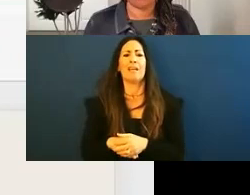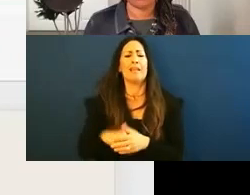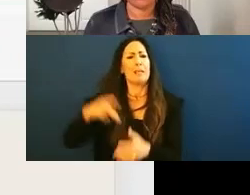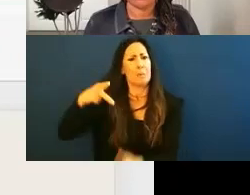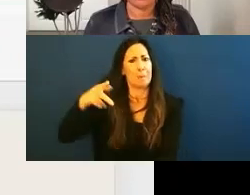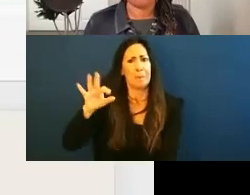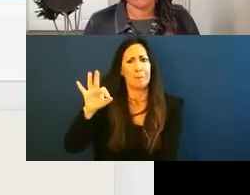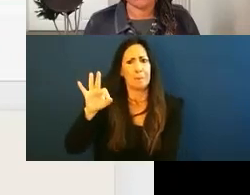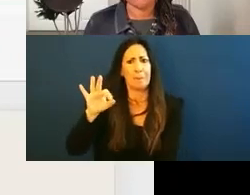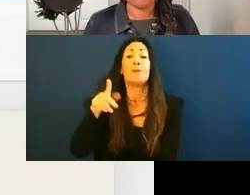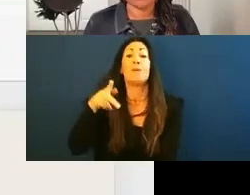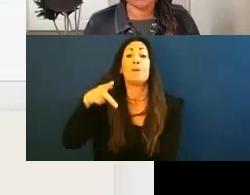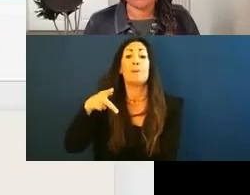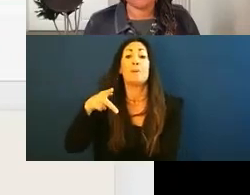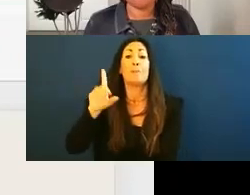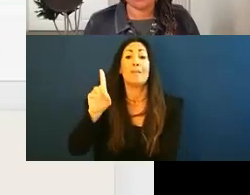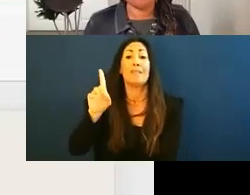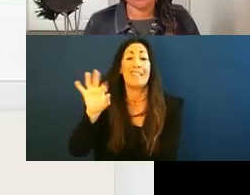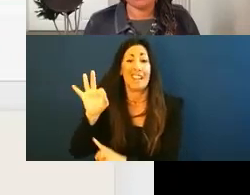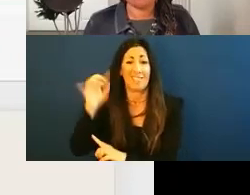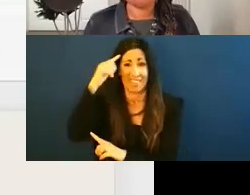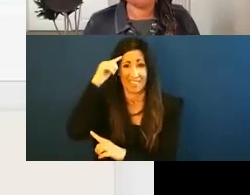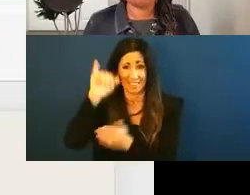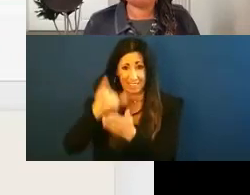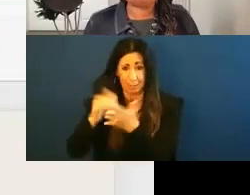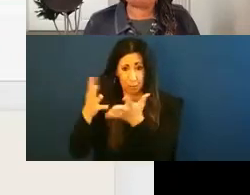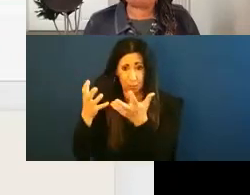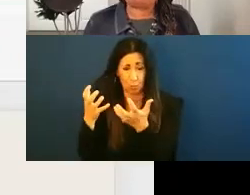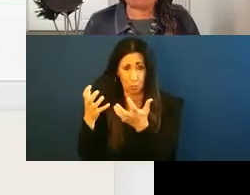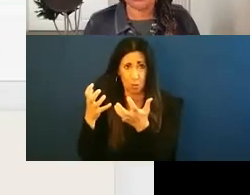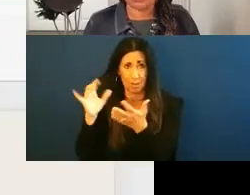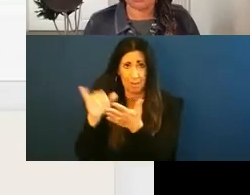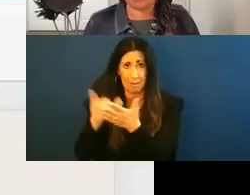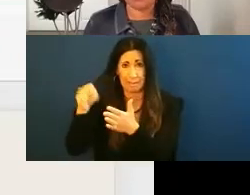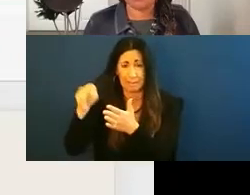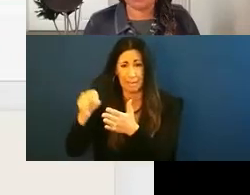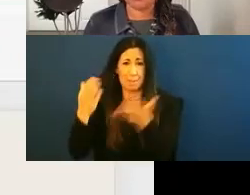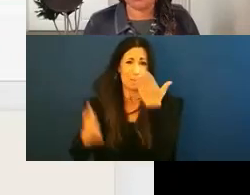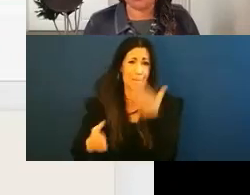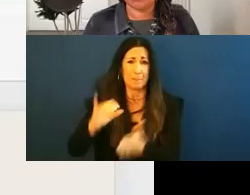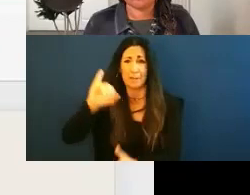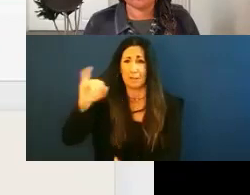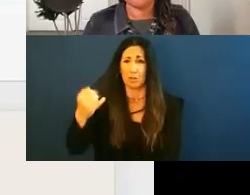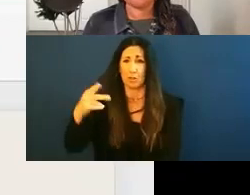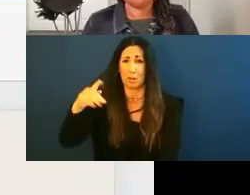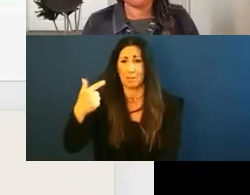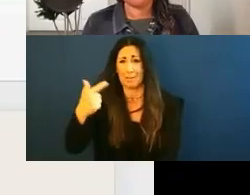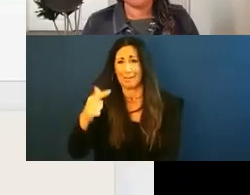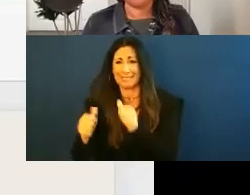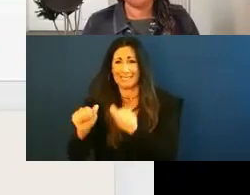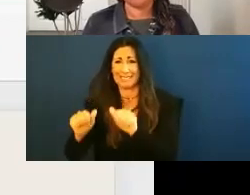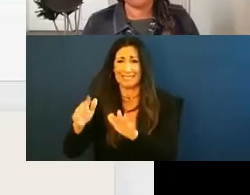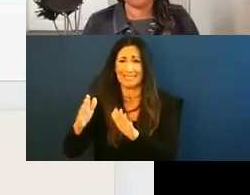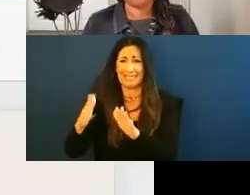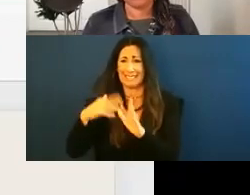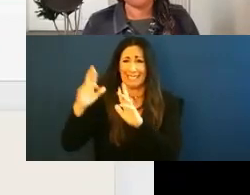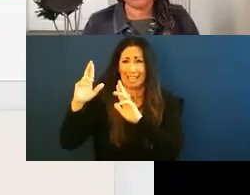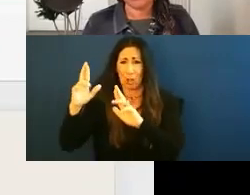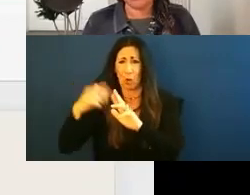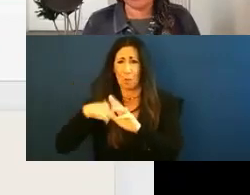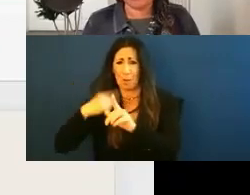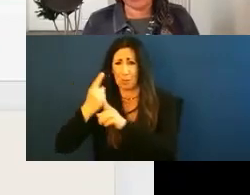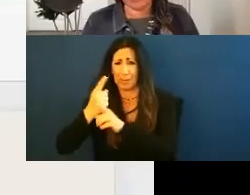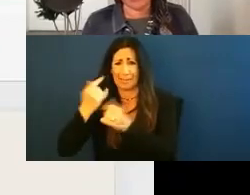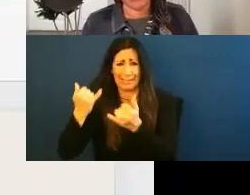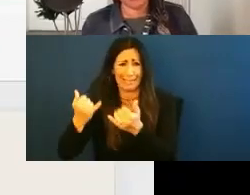I want. I believe it's PDF. It might be a JPEG that I really want. I hope that I'm correct right